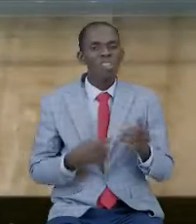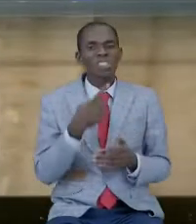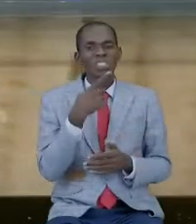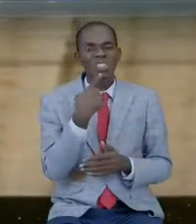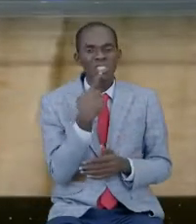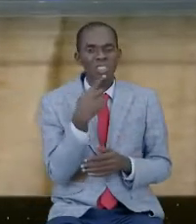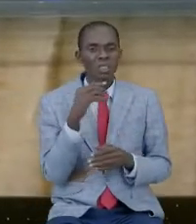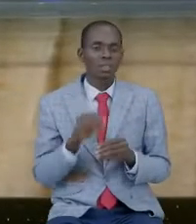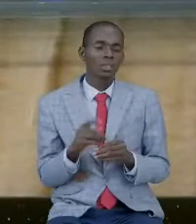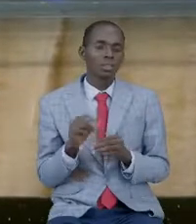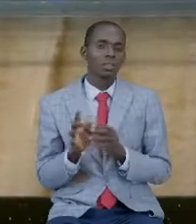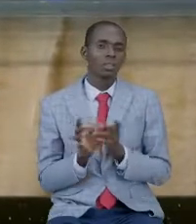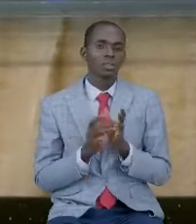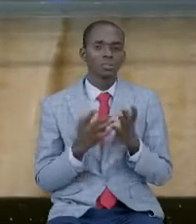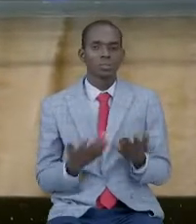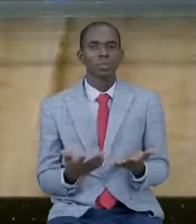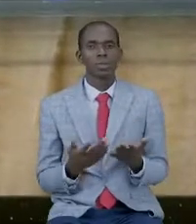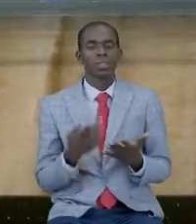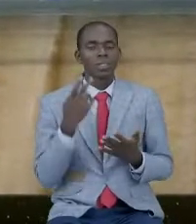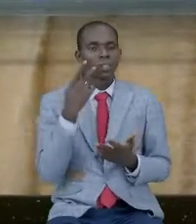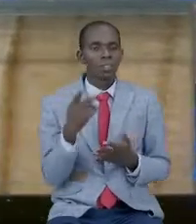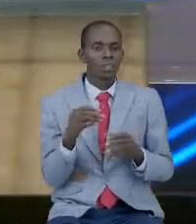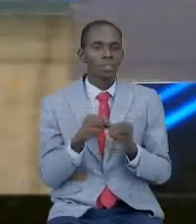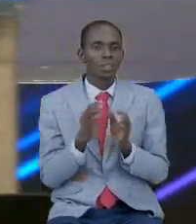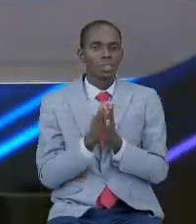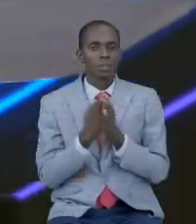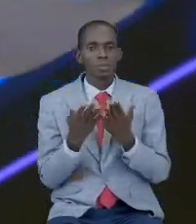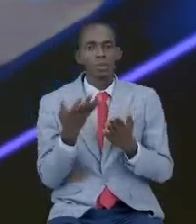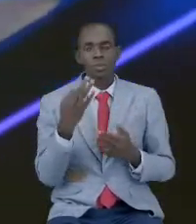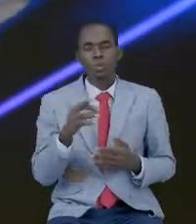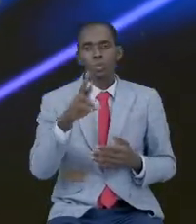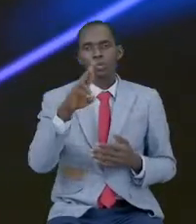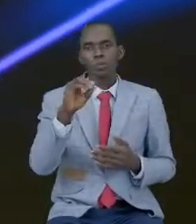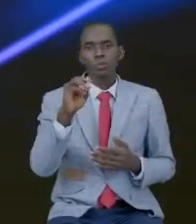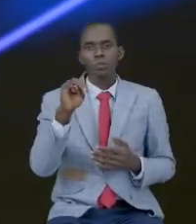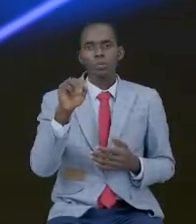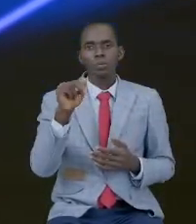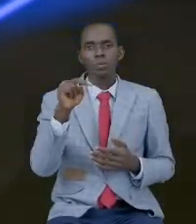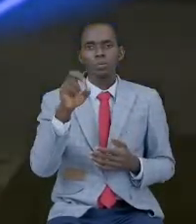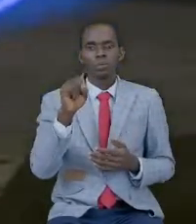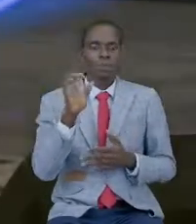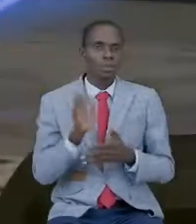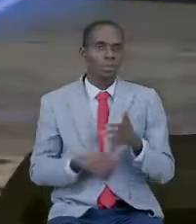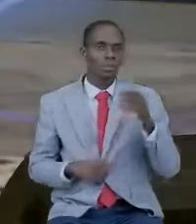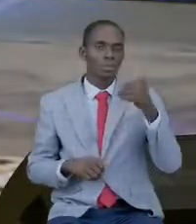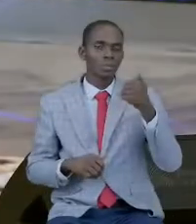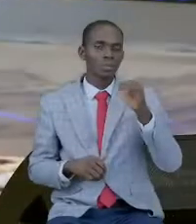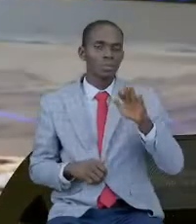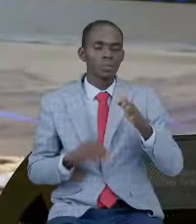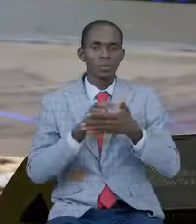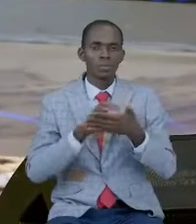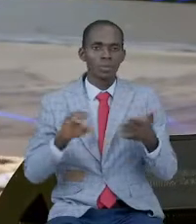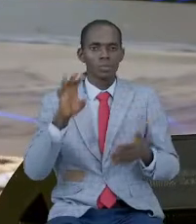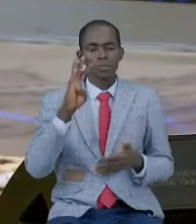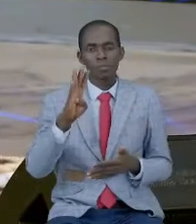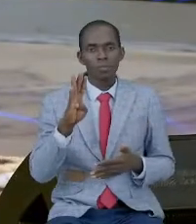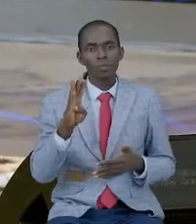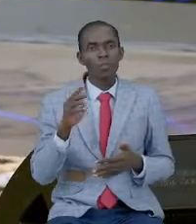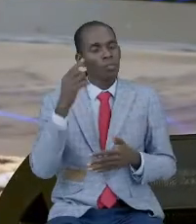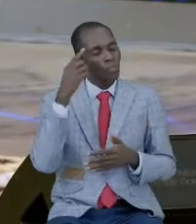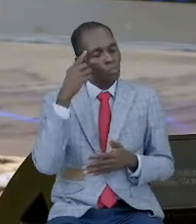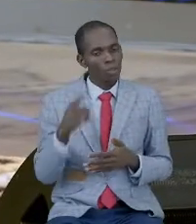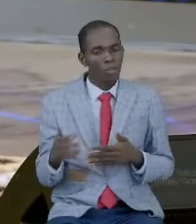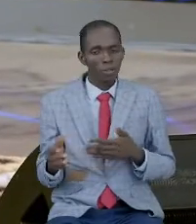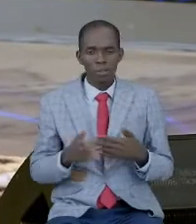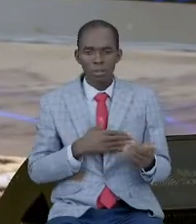the scripture? We're looking at Romans chapter 15, verse 4. It says, for